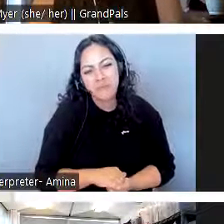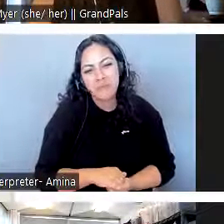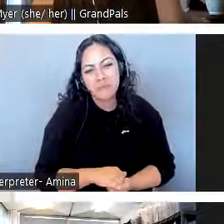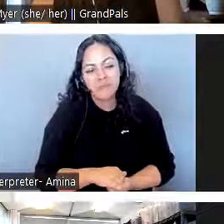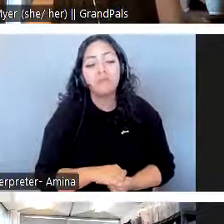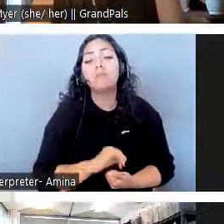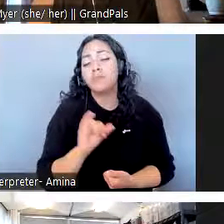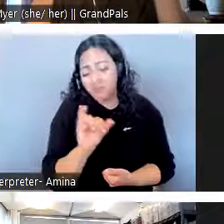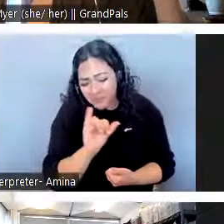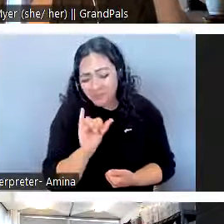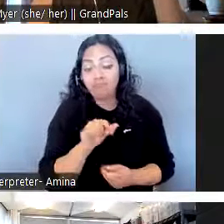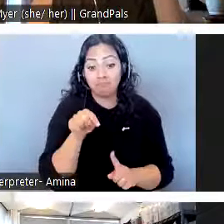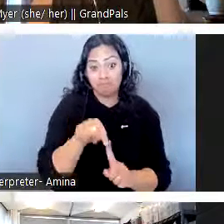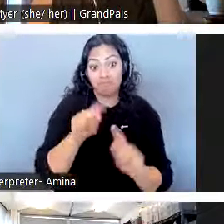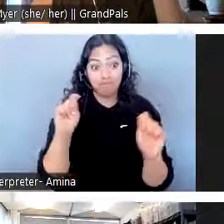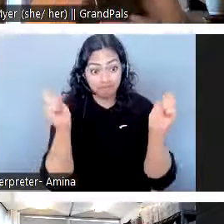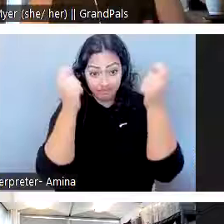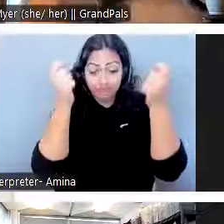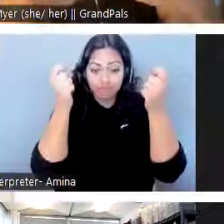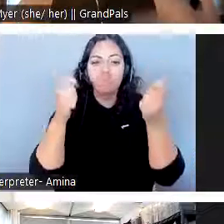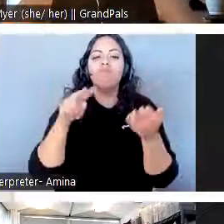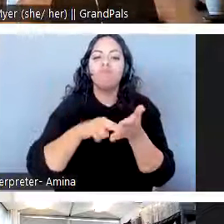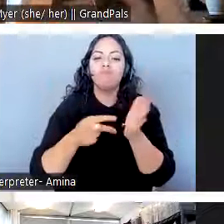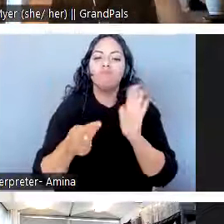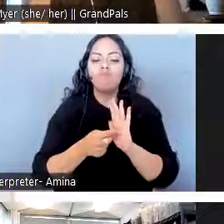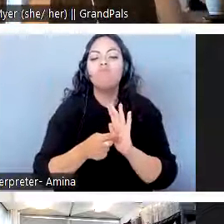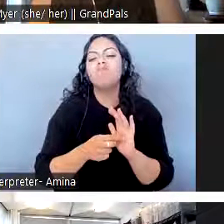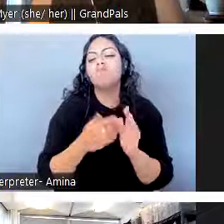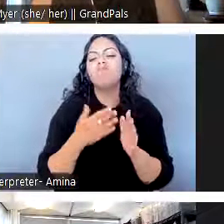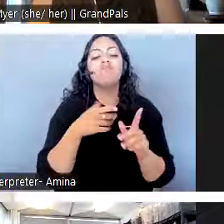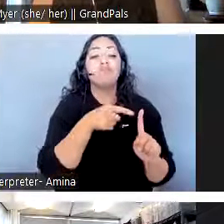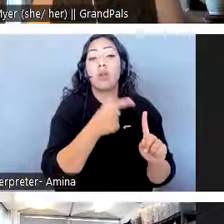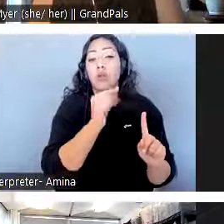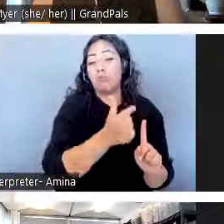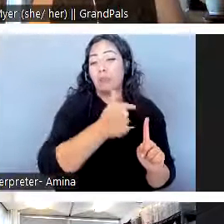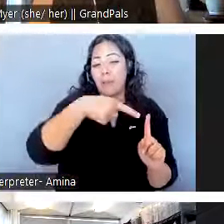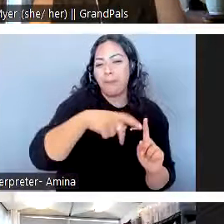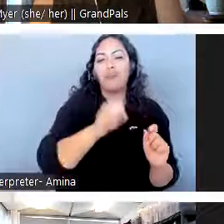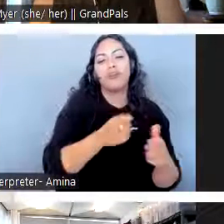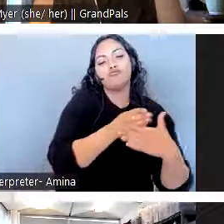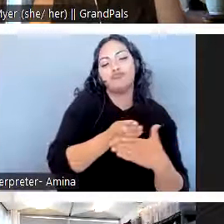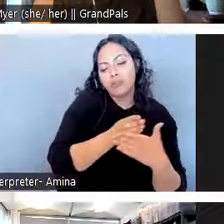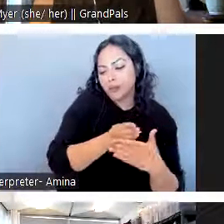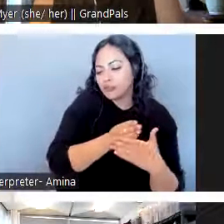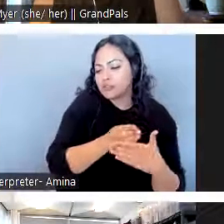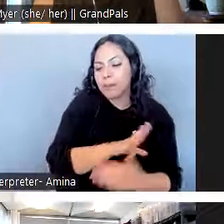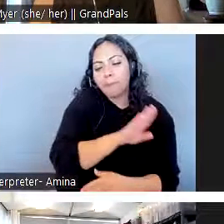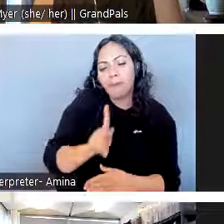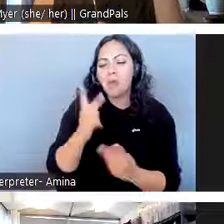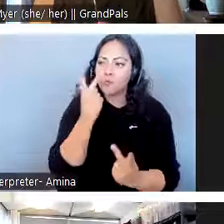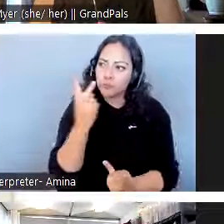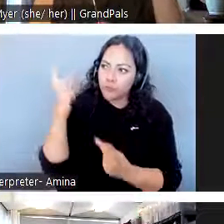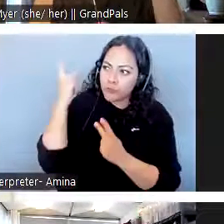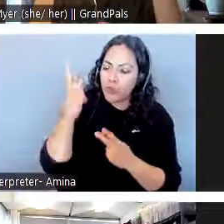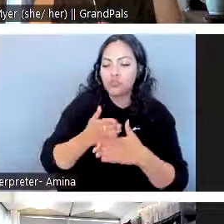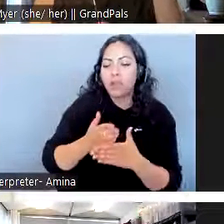an opportunity at that celebration for the GrandPals to share back the experience that they had and their reflections that they have